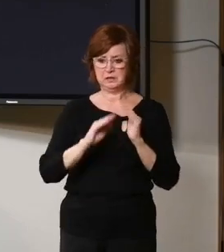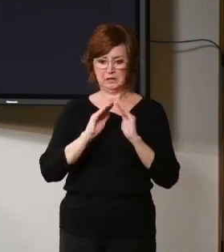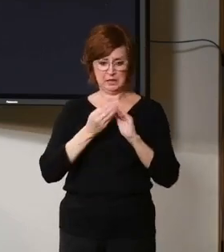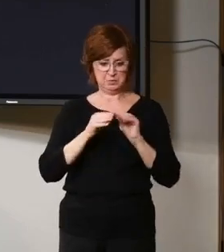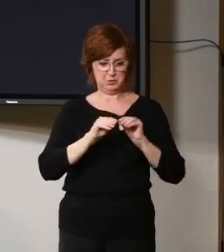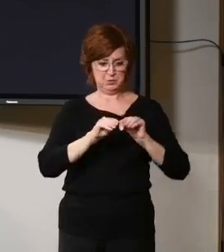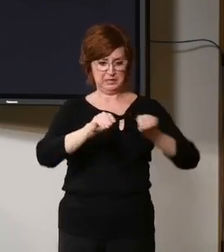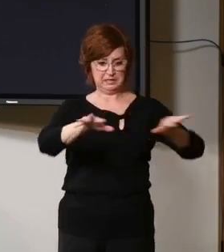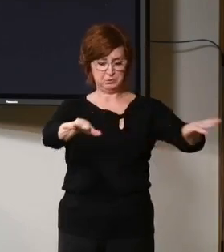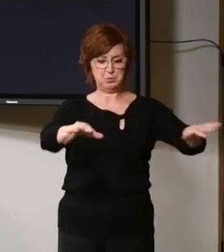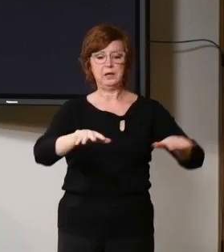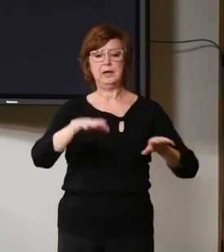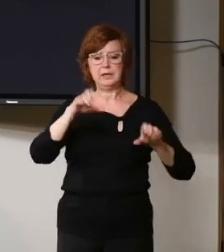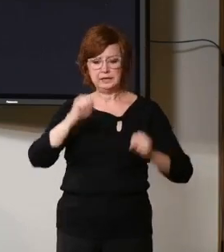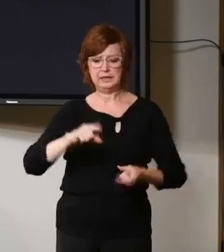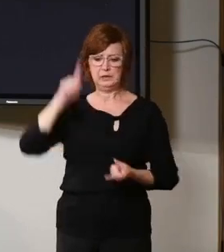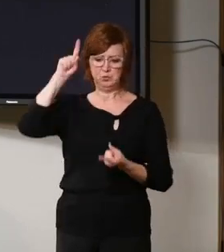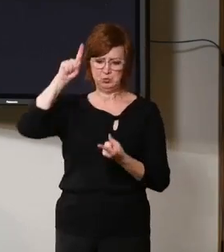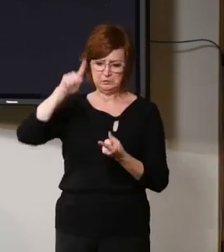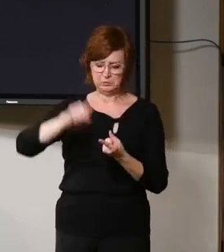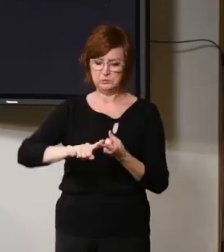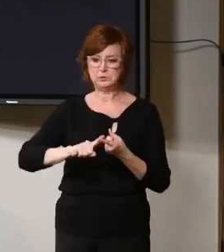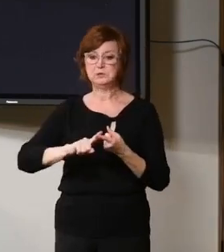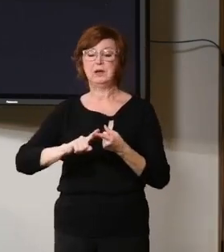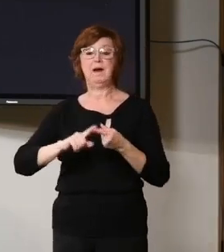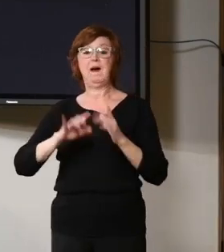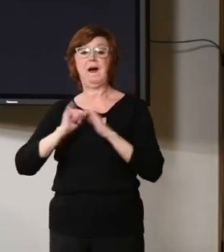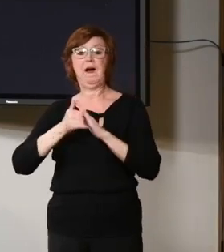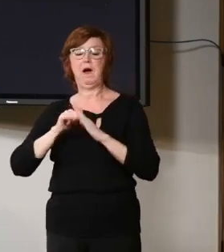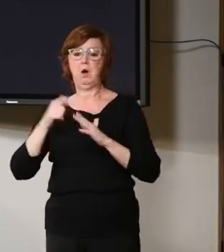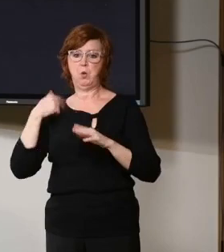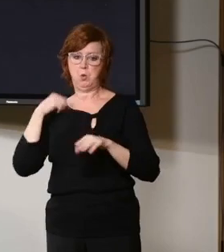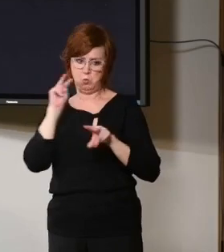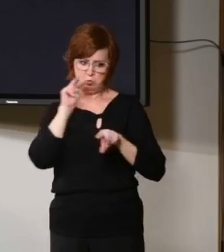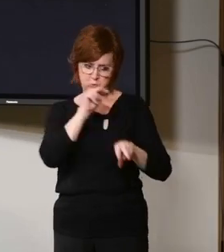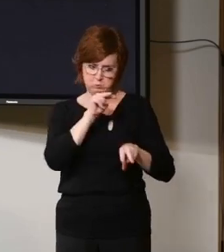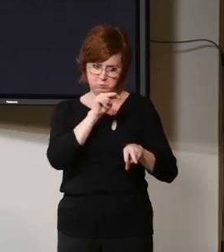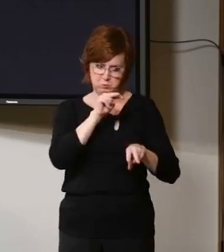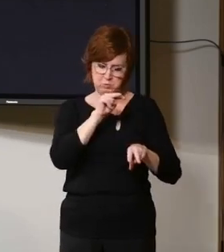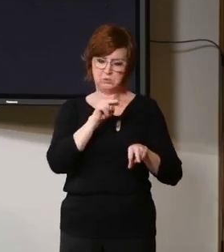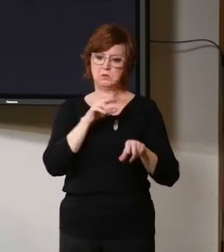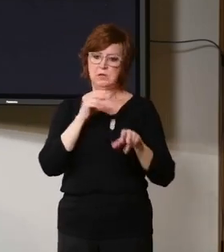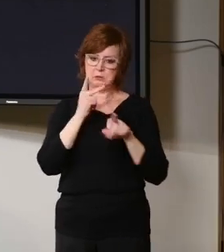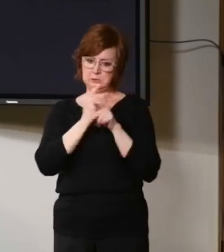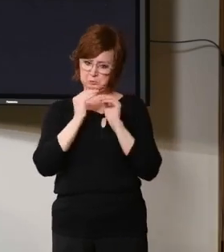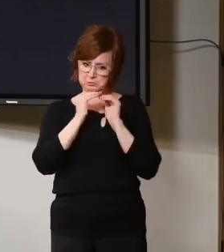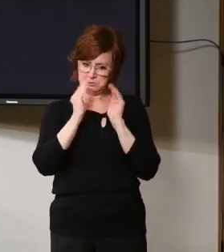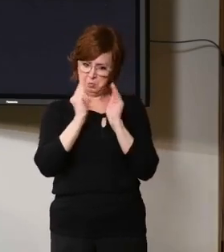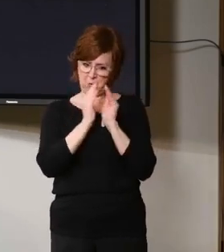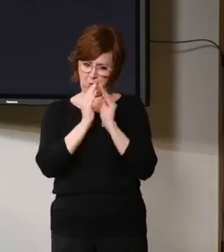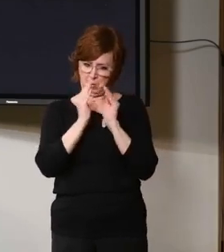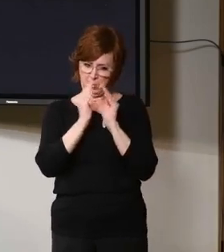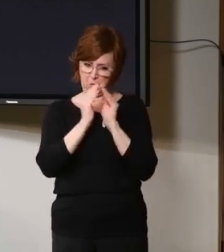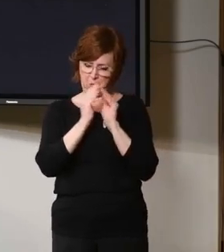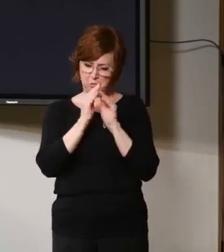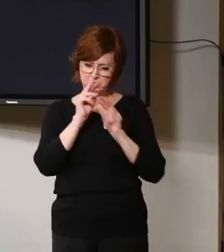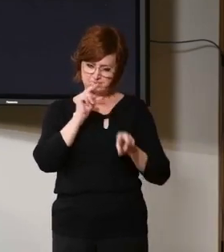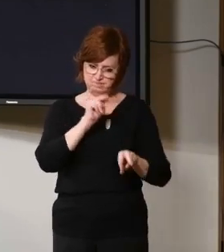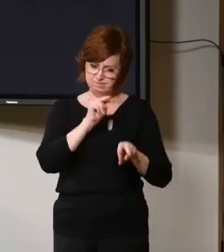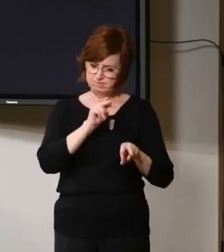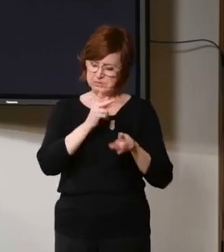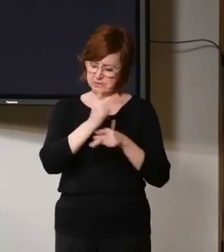to watch that and maintain that. So, based on that, I think we need to watch that. But of course,